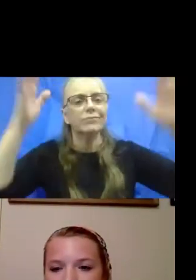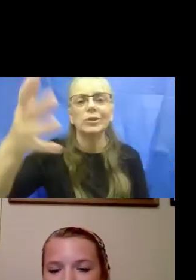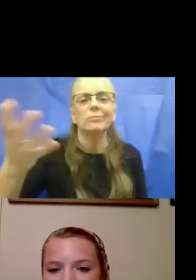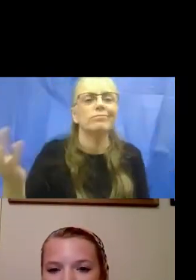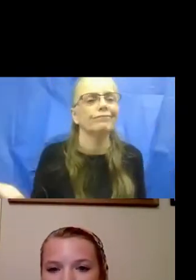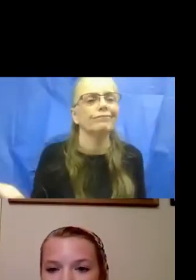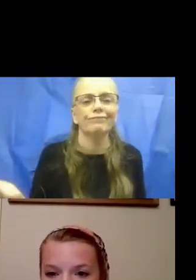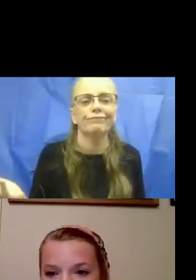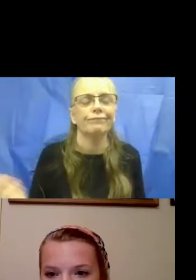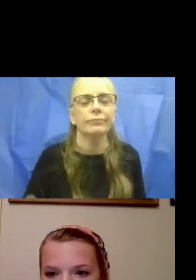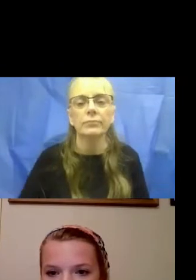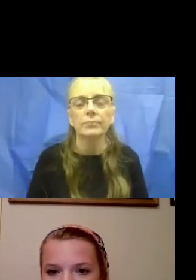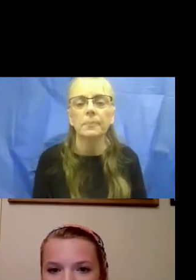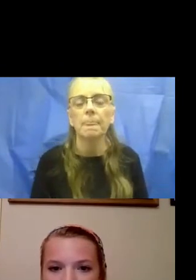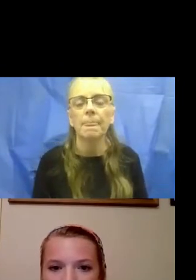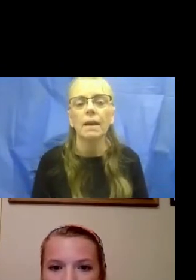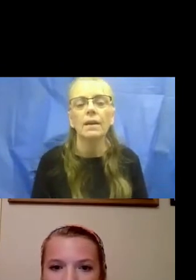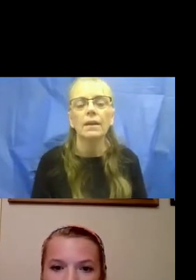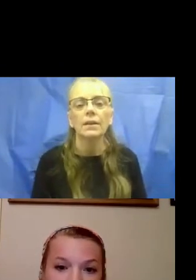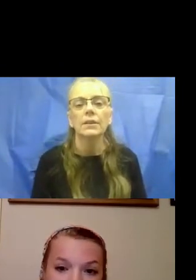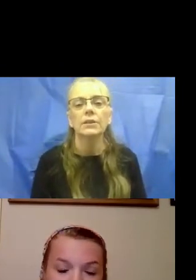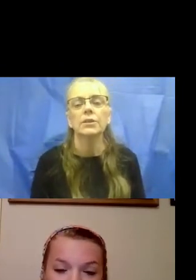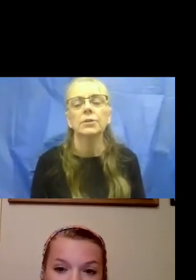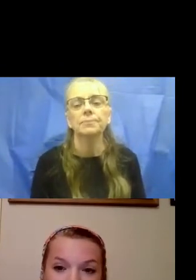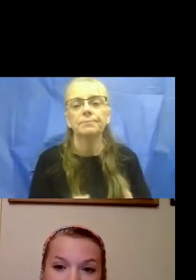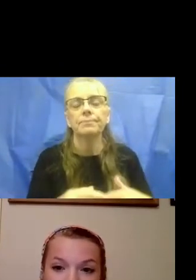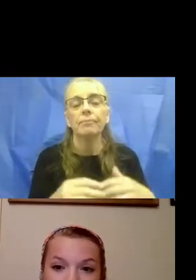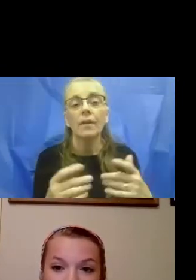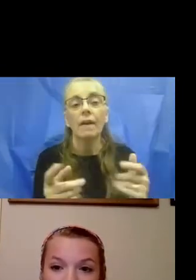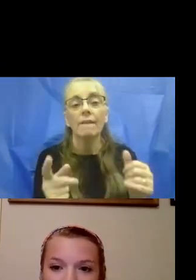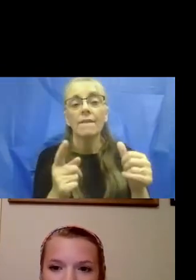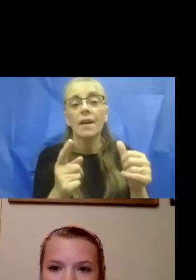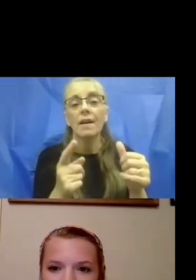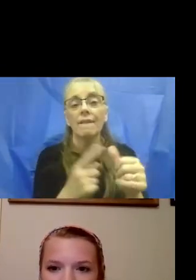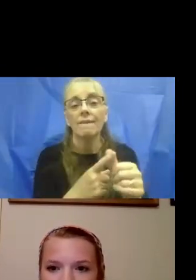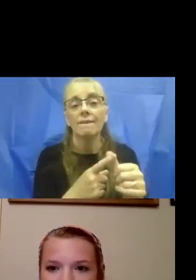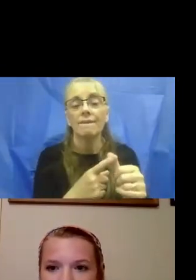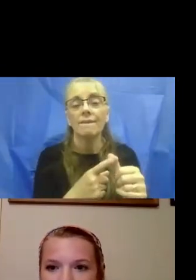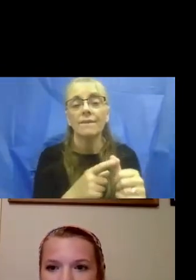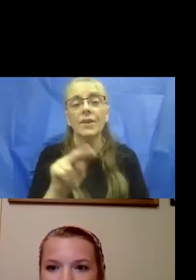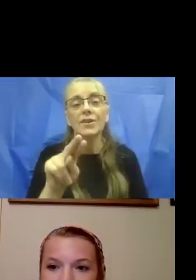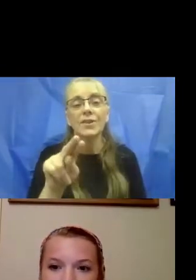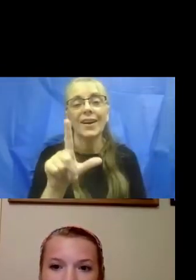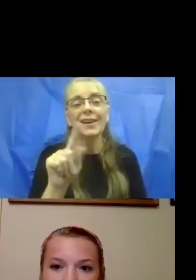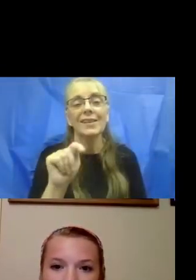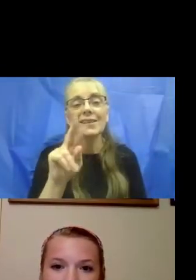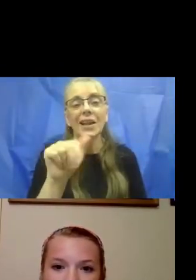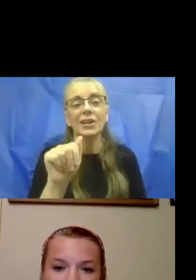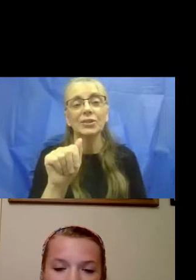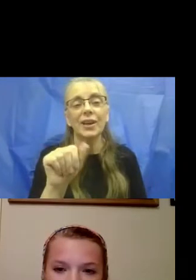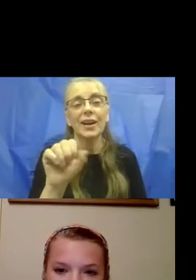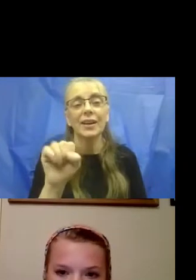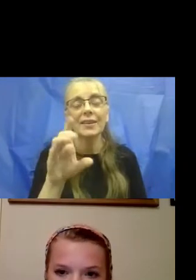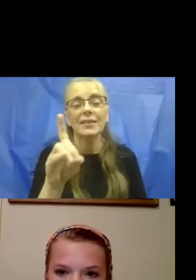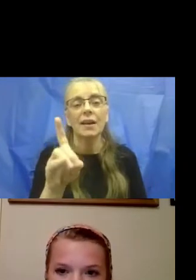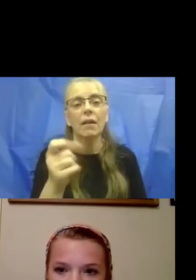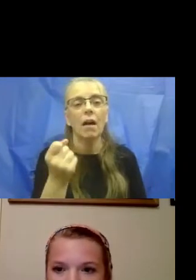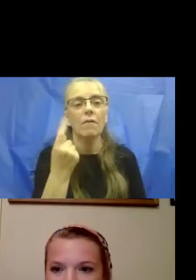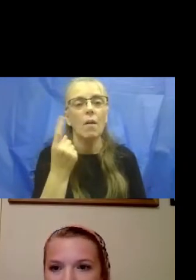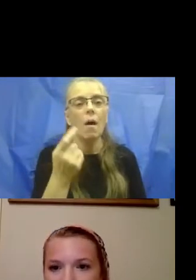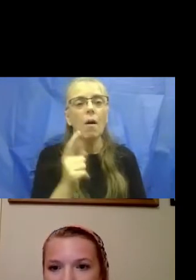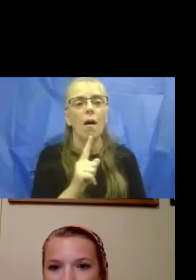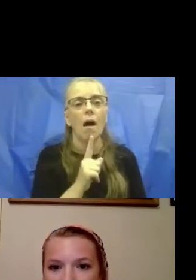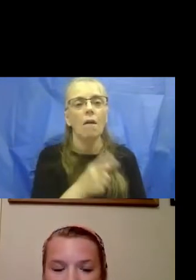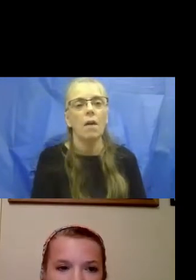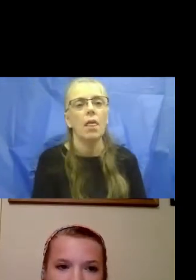ultrasound for the first time, I realized that this was actually real and happening to me. I decided I needed to tell my high school counselor in